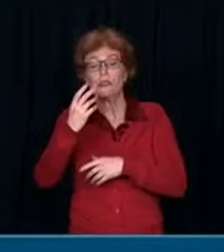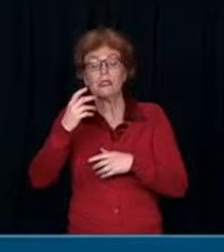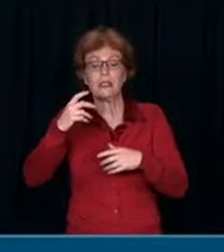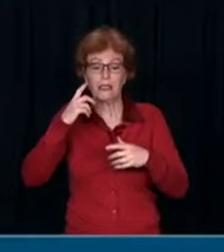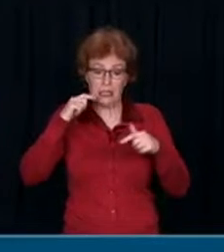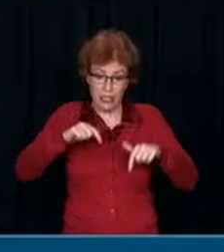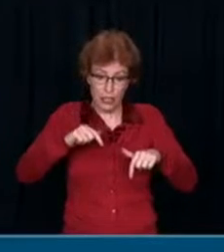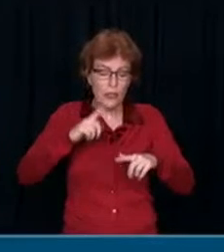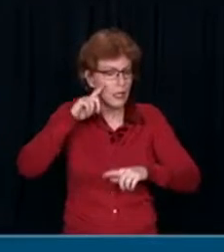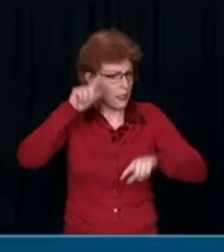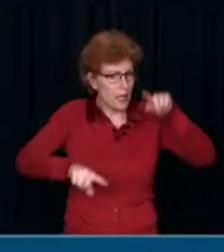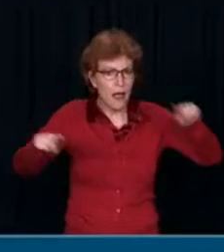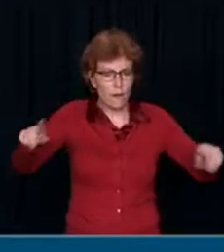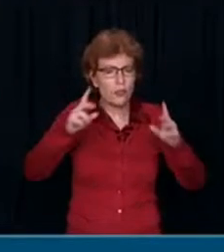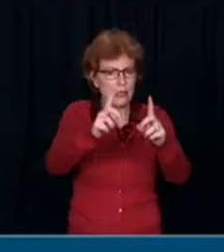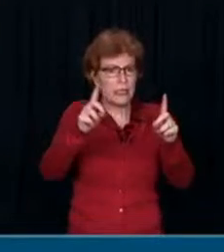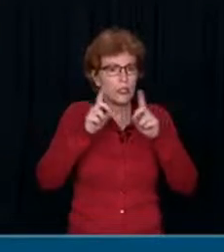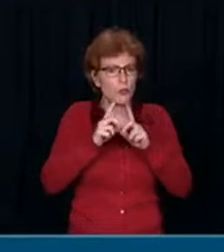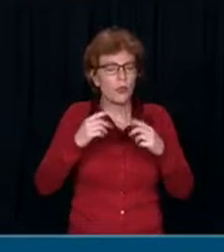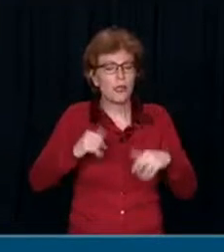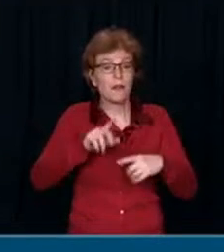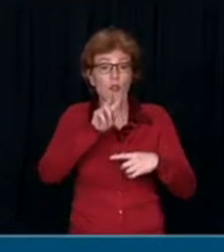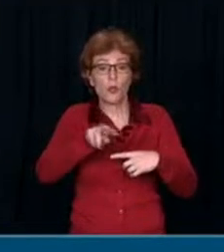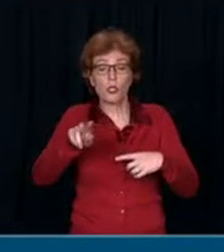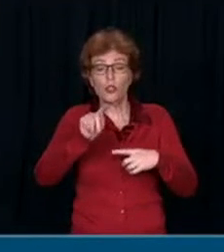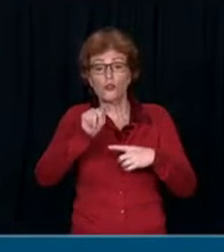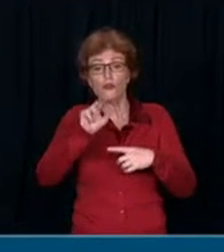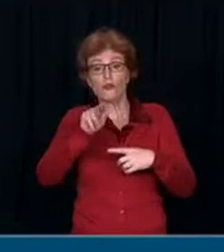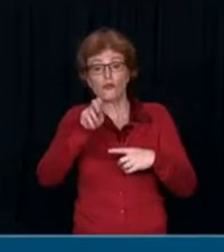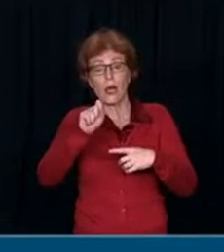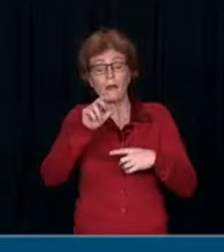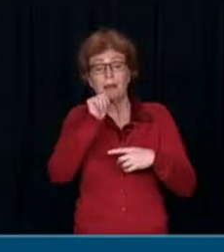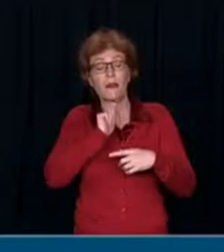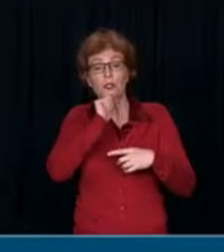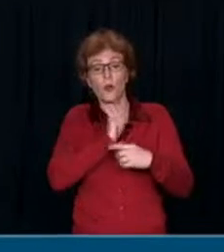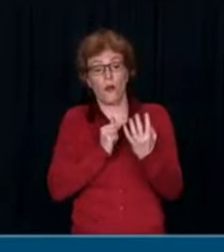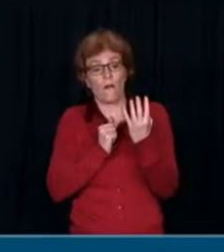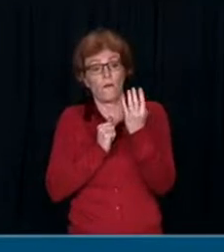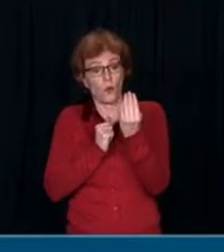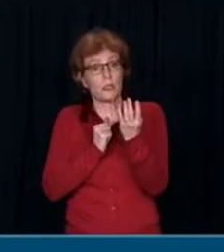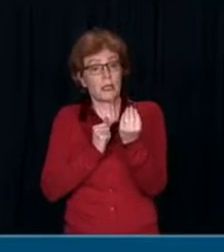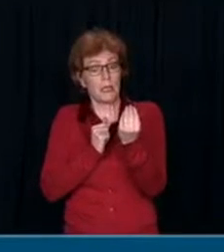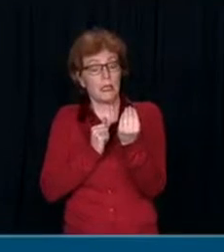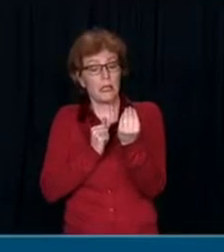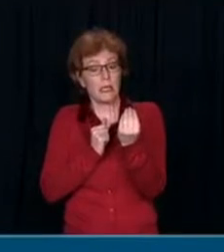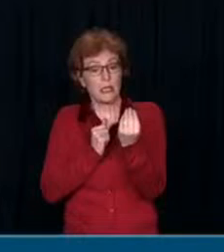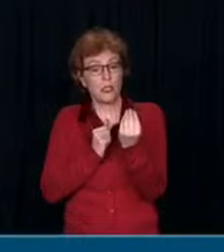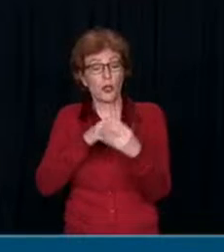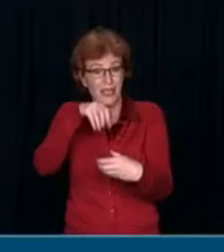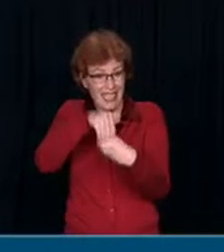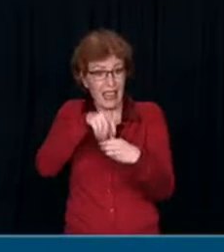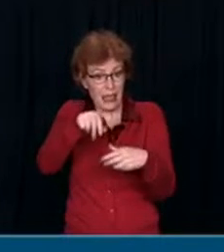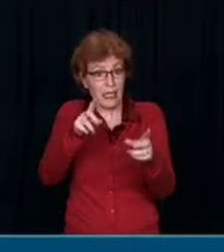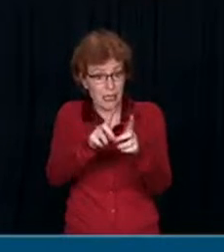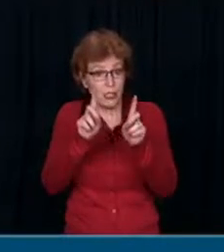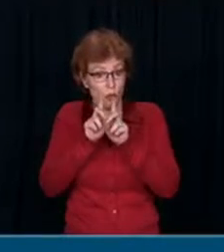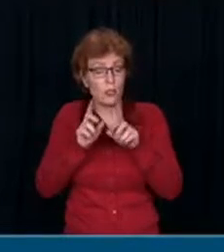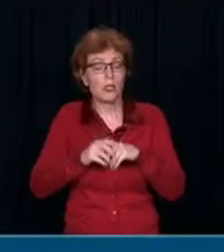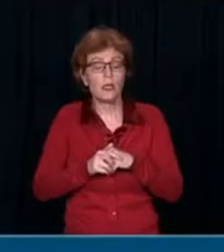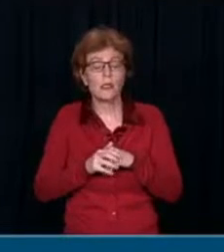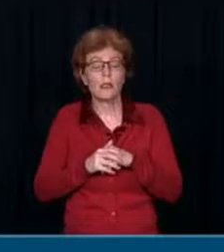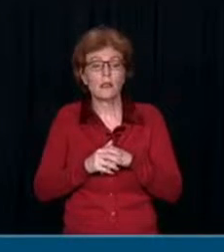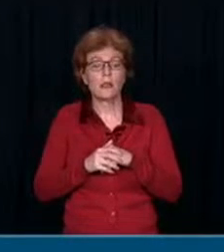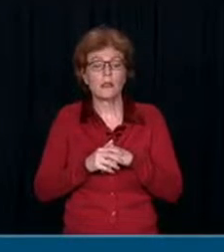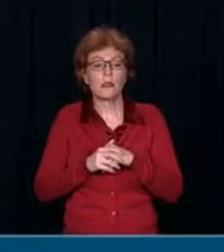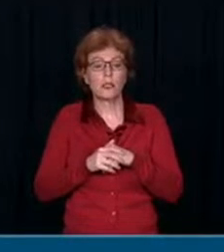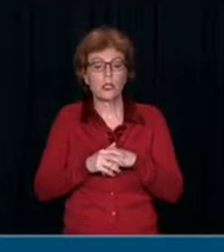very diverse district. Out of the 22 tribes in Arizona, 14 of them are in this district. And so